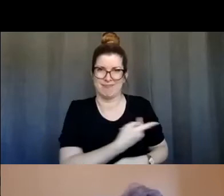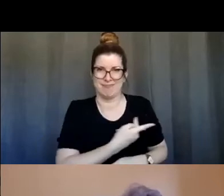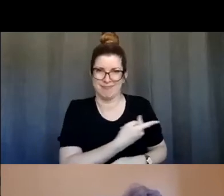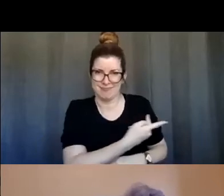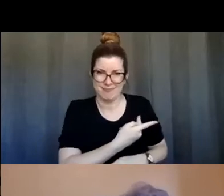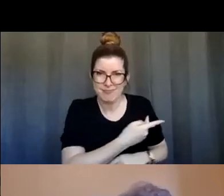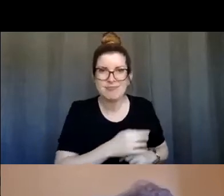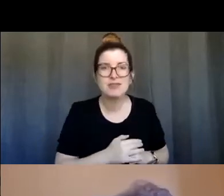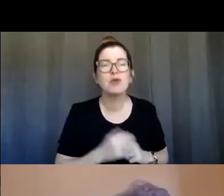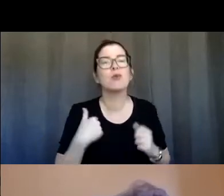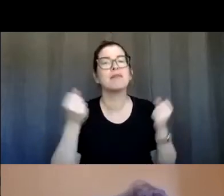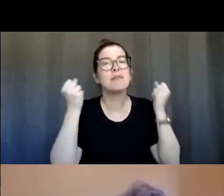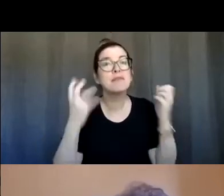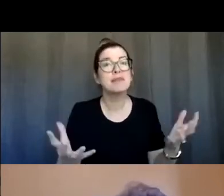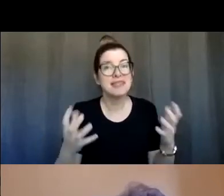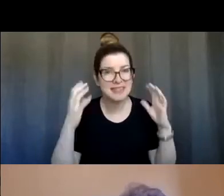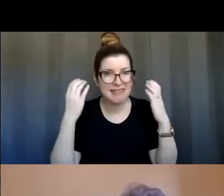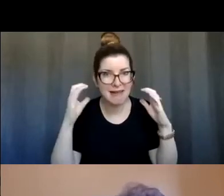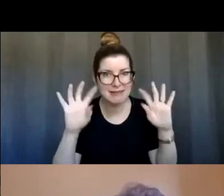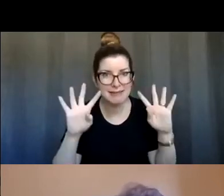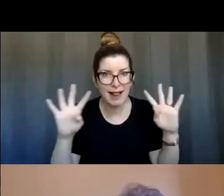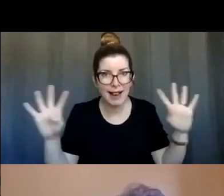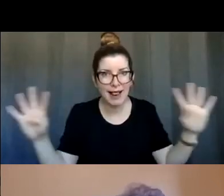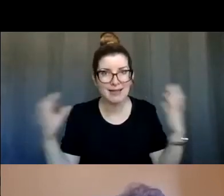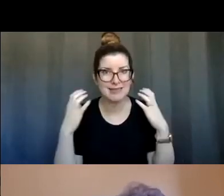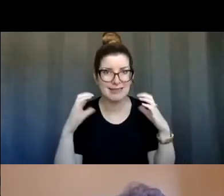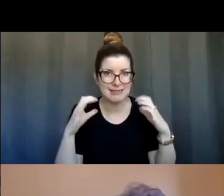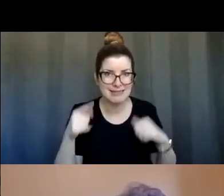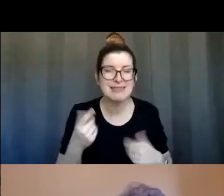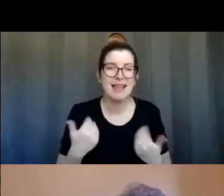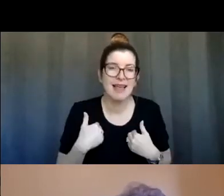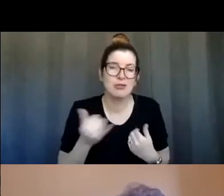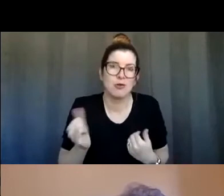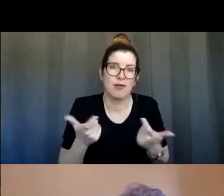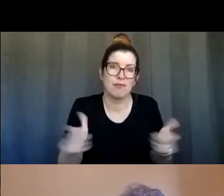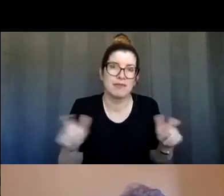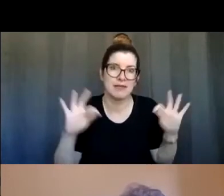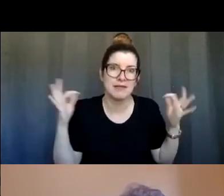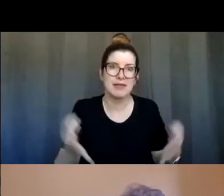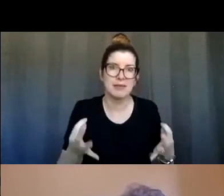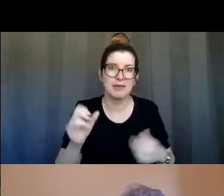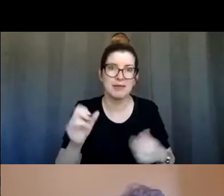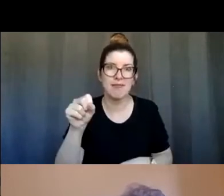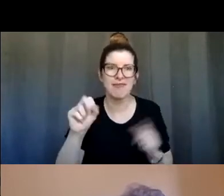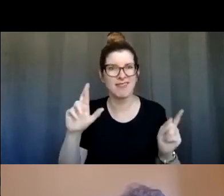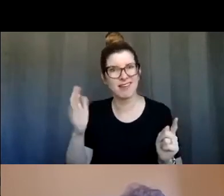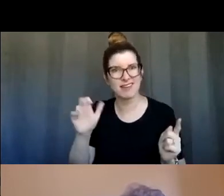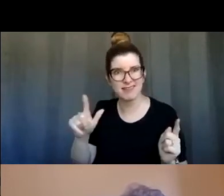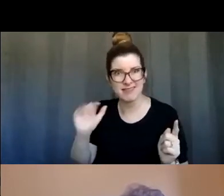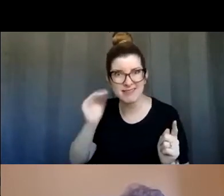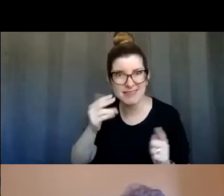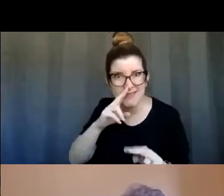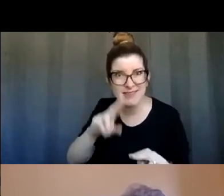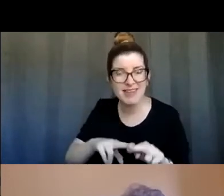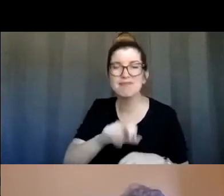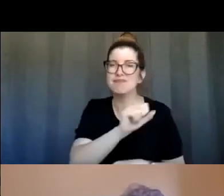we had a lot of cousins. We have a lot of cousins, so that made it like a big family. It sounds fun. Yeah.